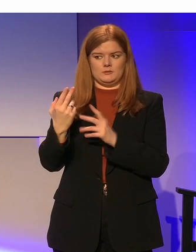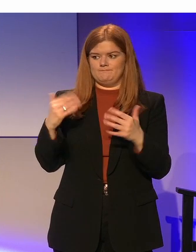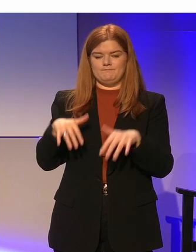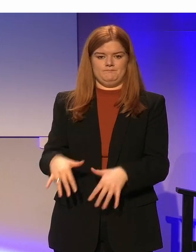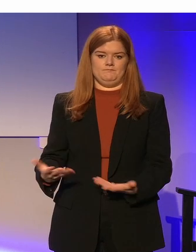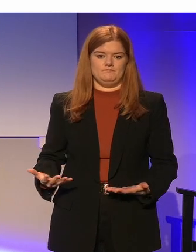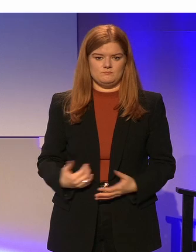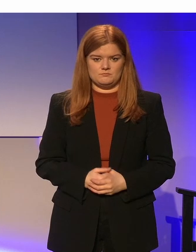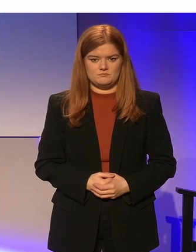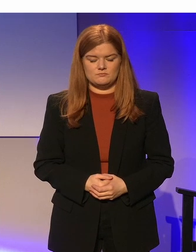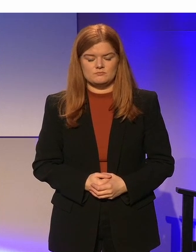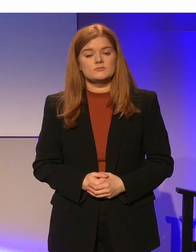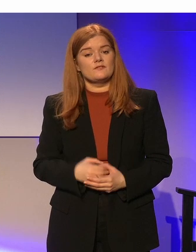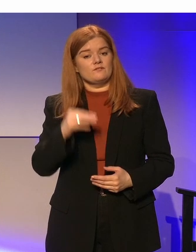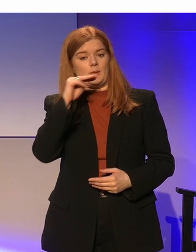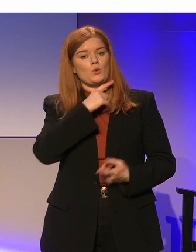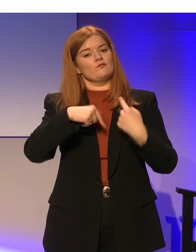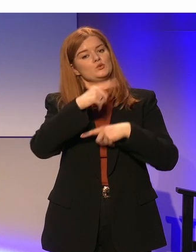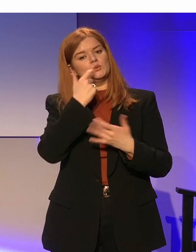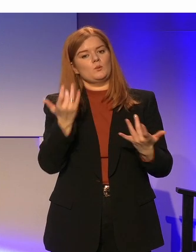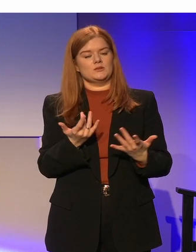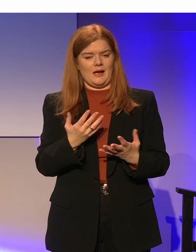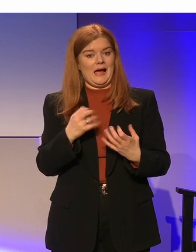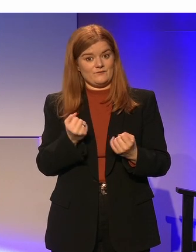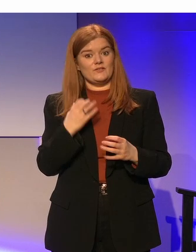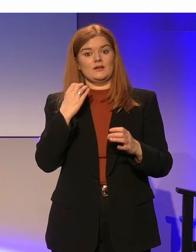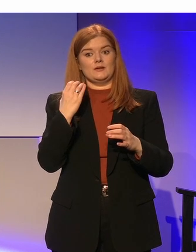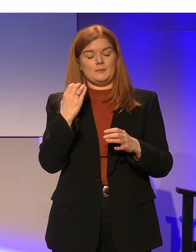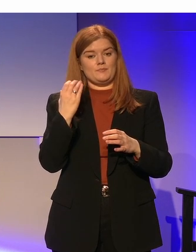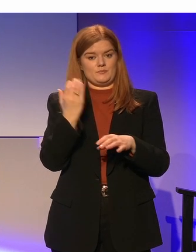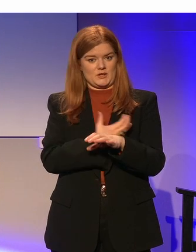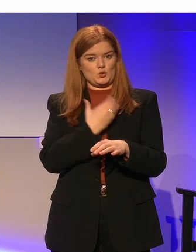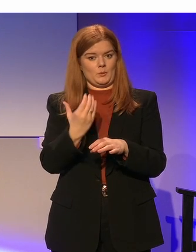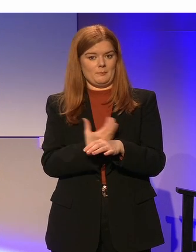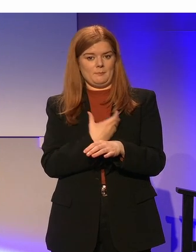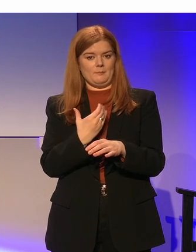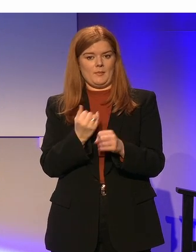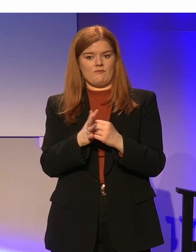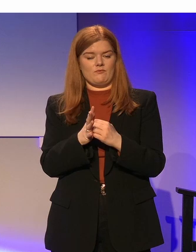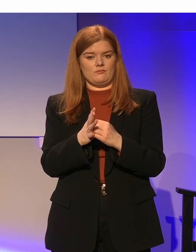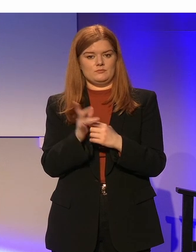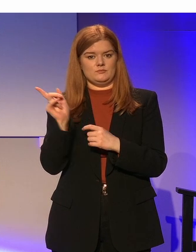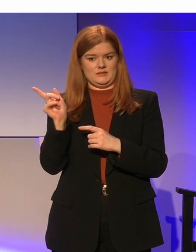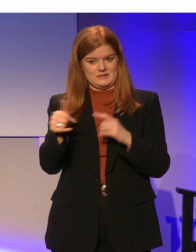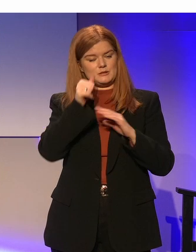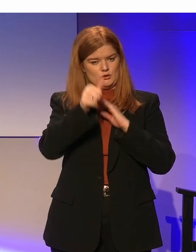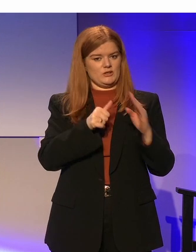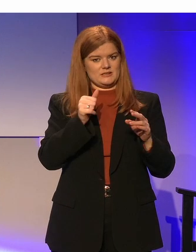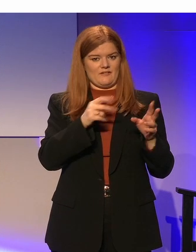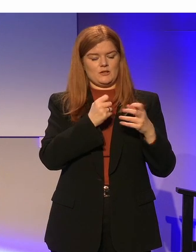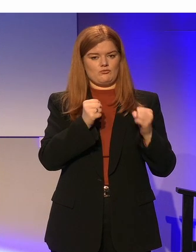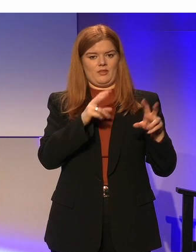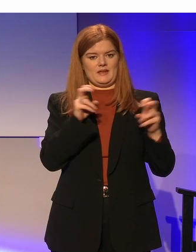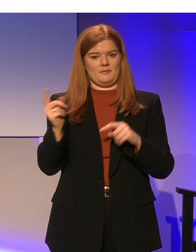you. Really important for us to say that there was a continuum of these